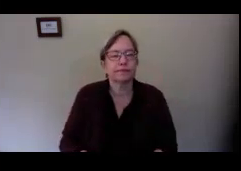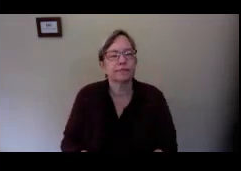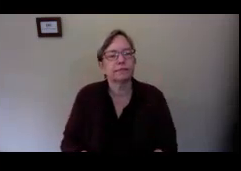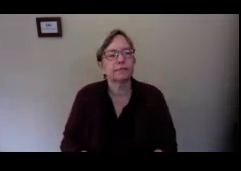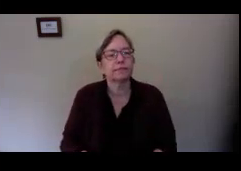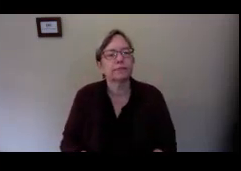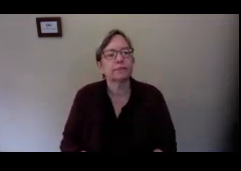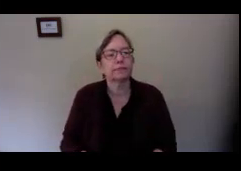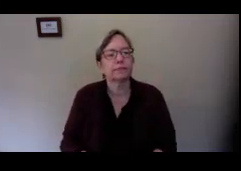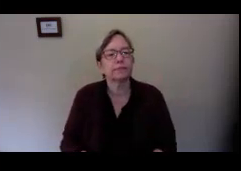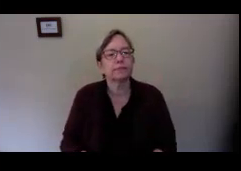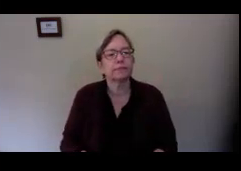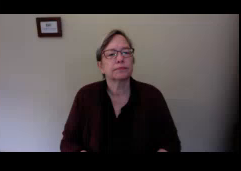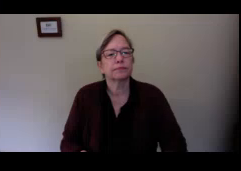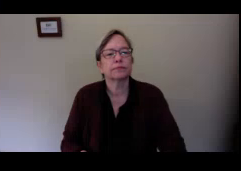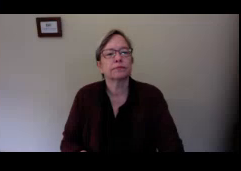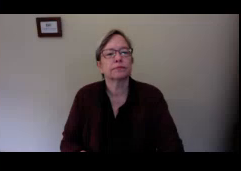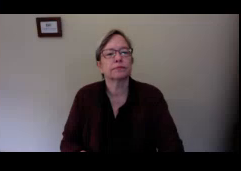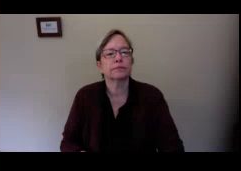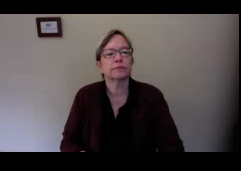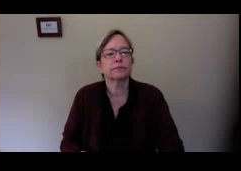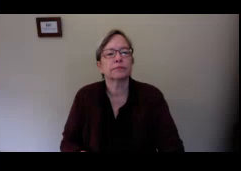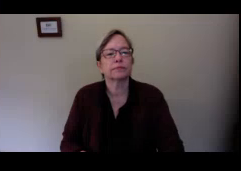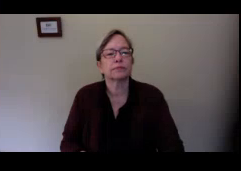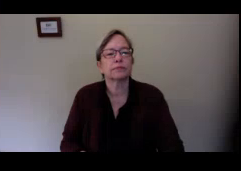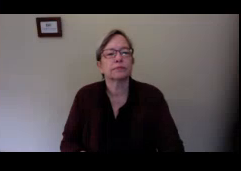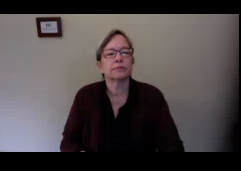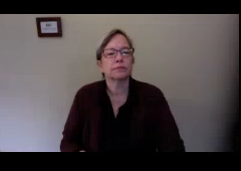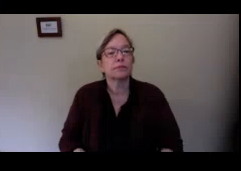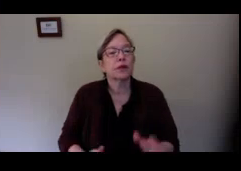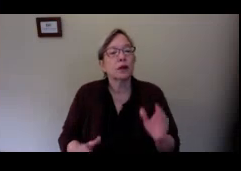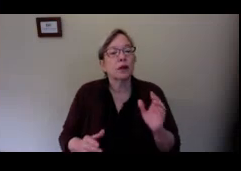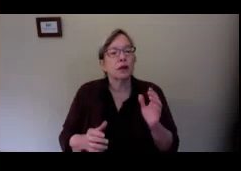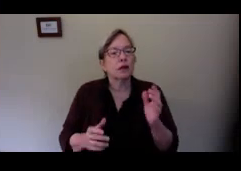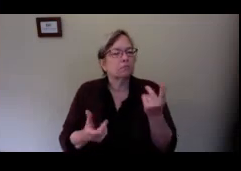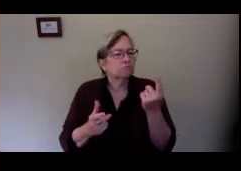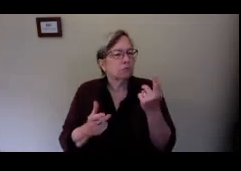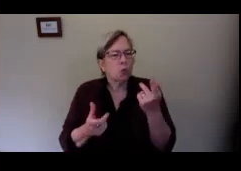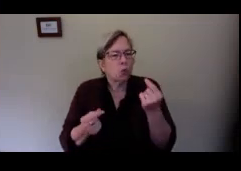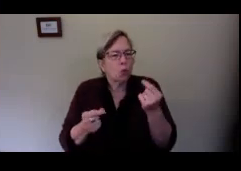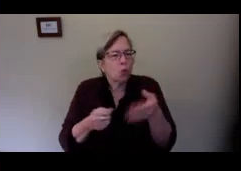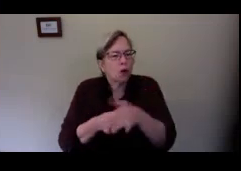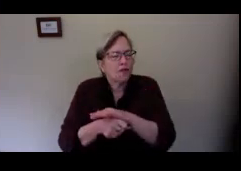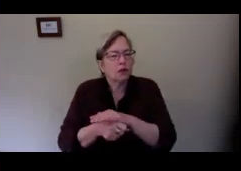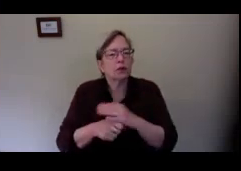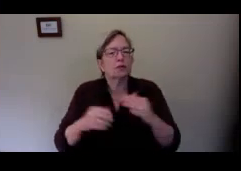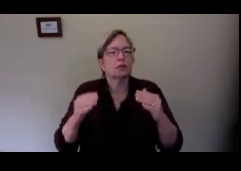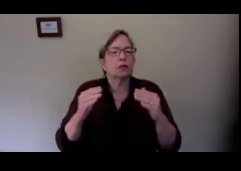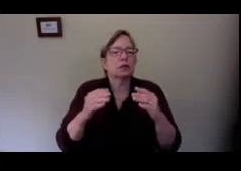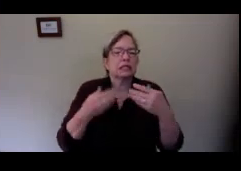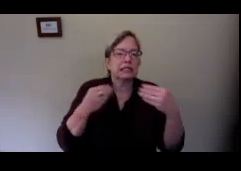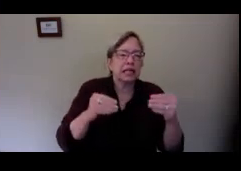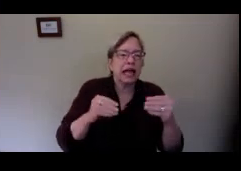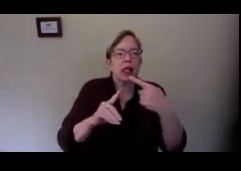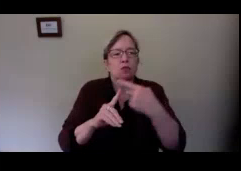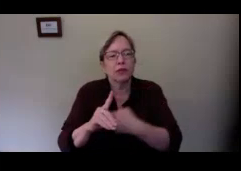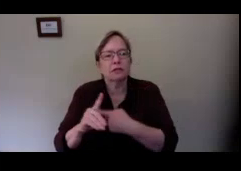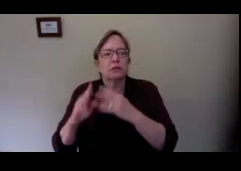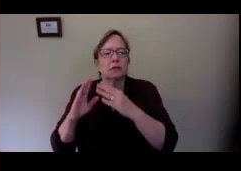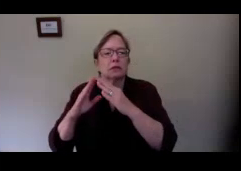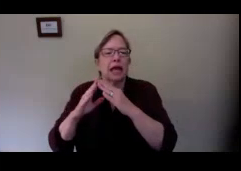Next slide. So what do fair housing laws cover? The sale and rental of housing, housing-related